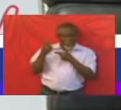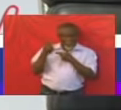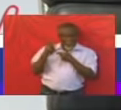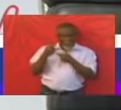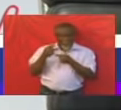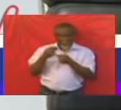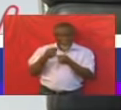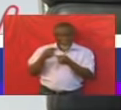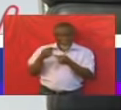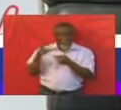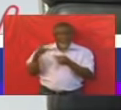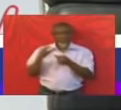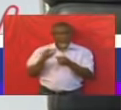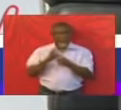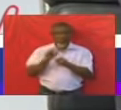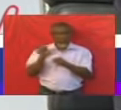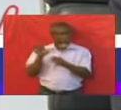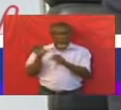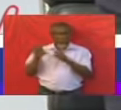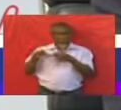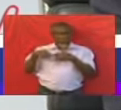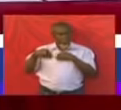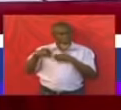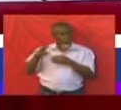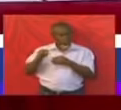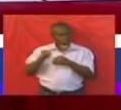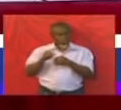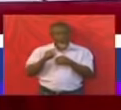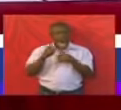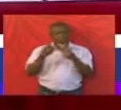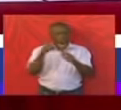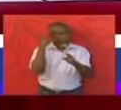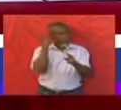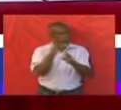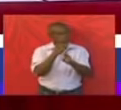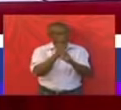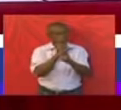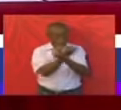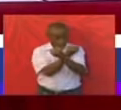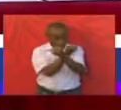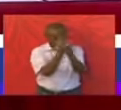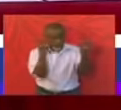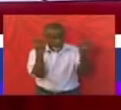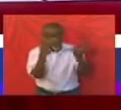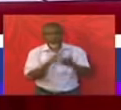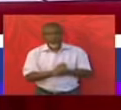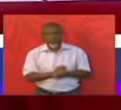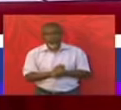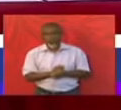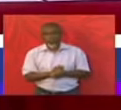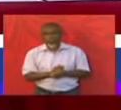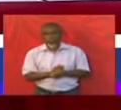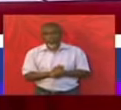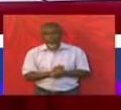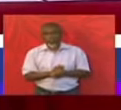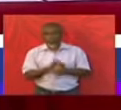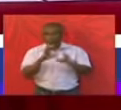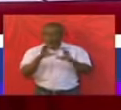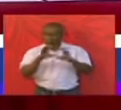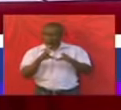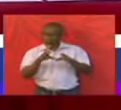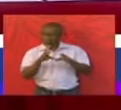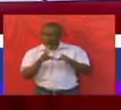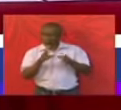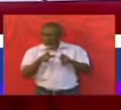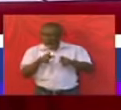the source for your information. Exactly, understood. Now, can a patient take Pfizer if